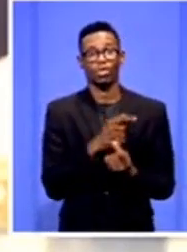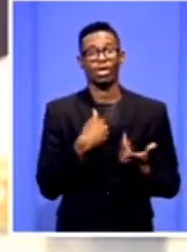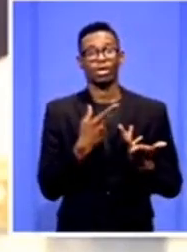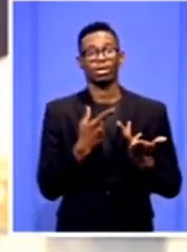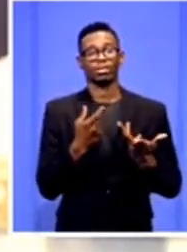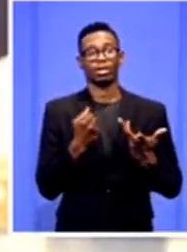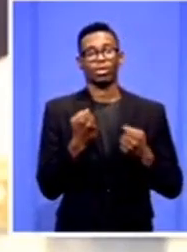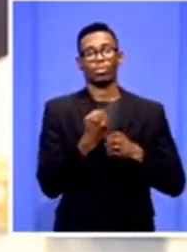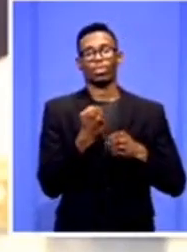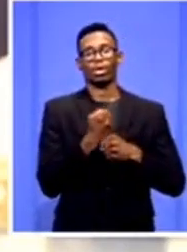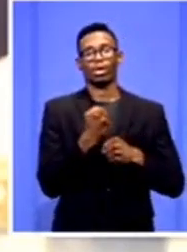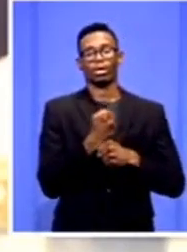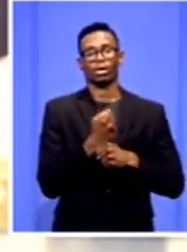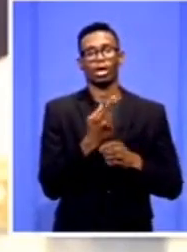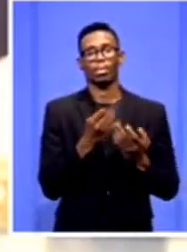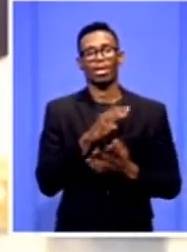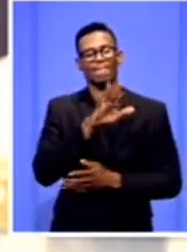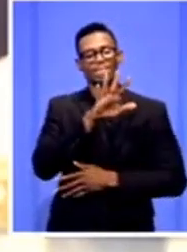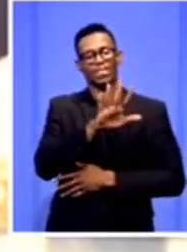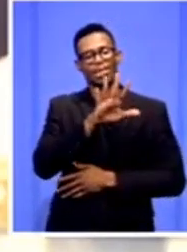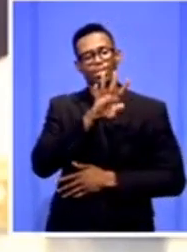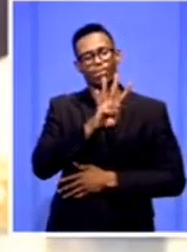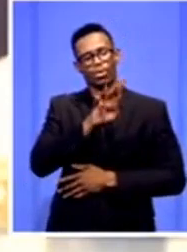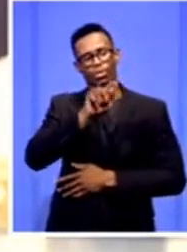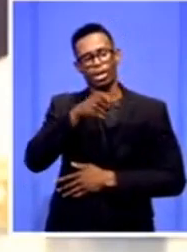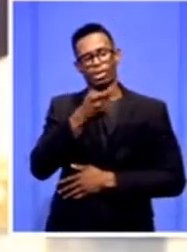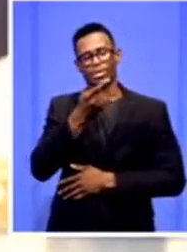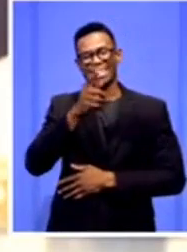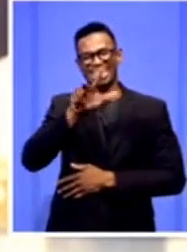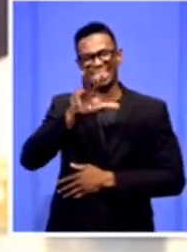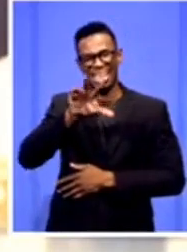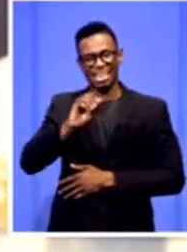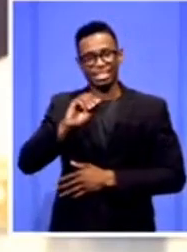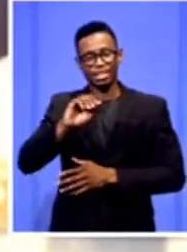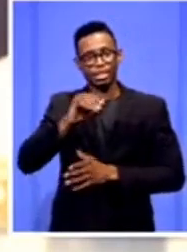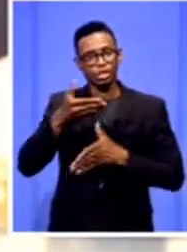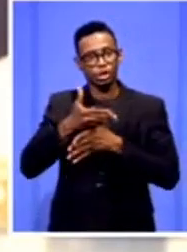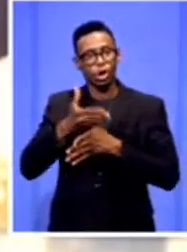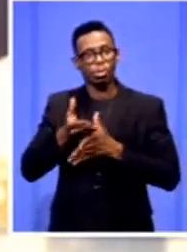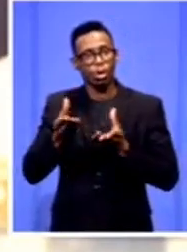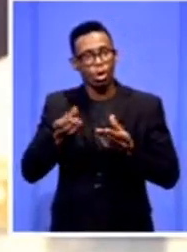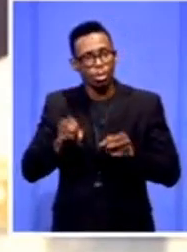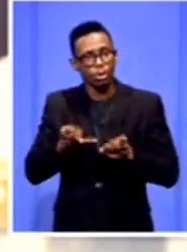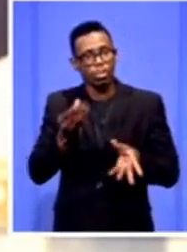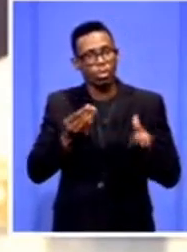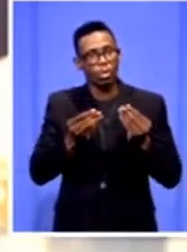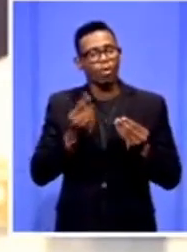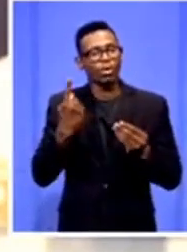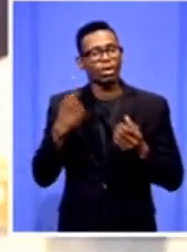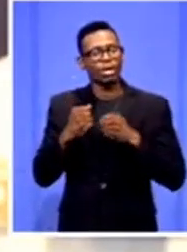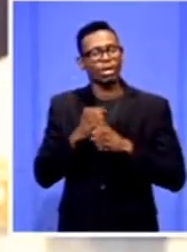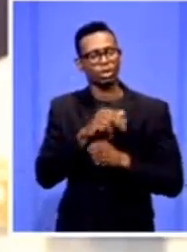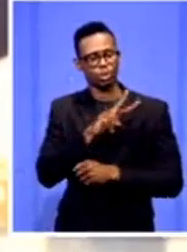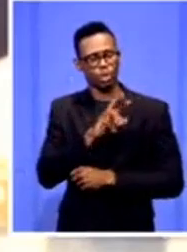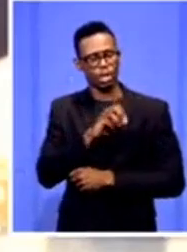54,080 jobs by the third quarter of 2020 and 2021 financial